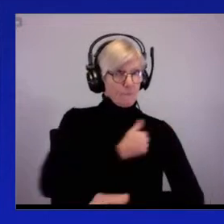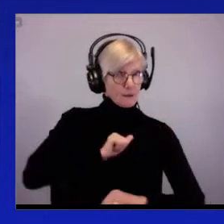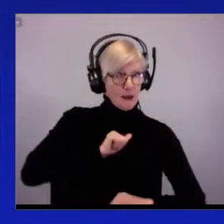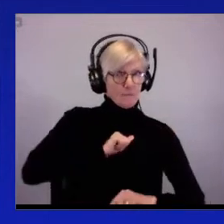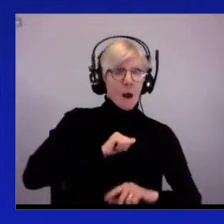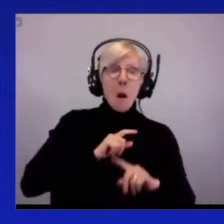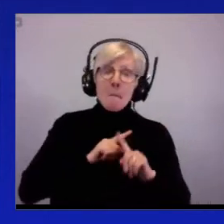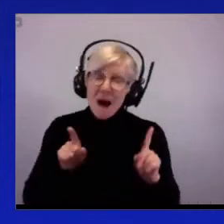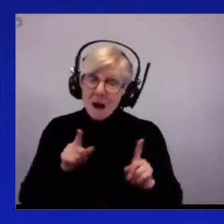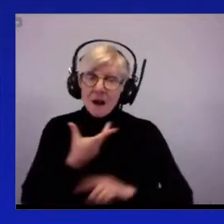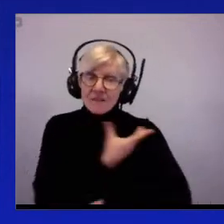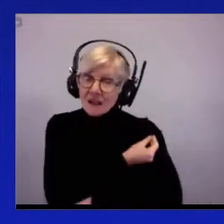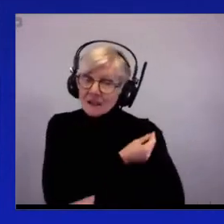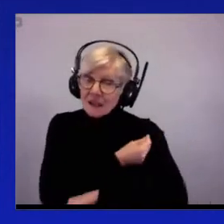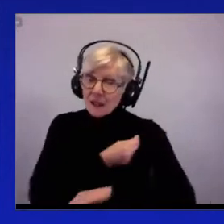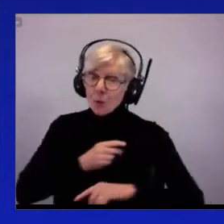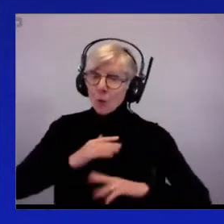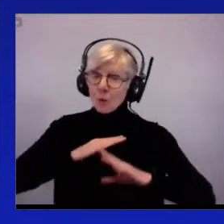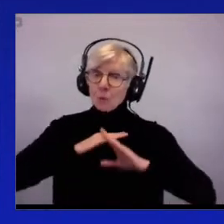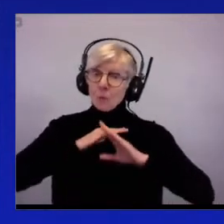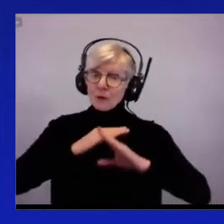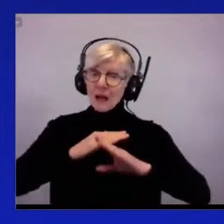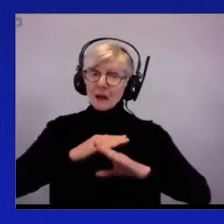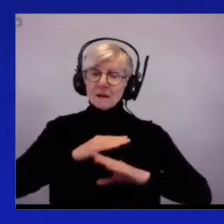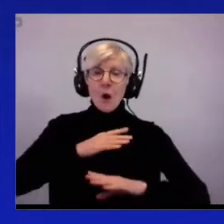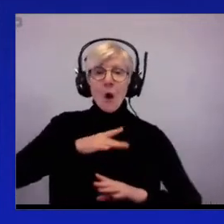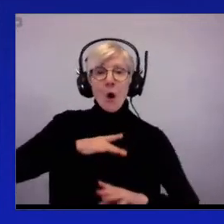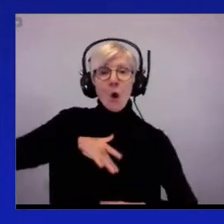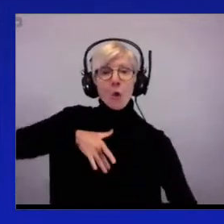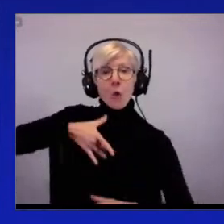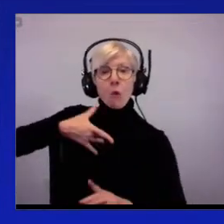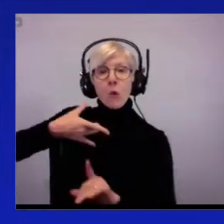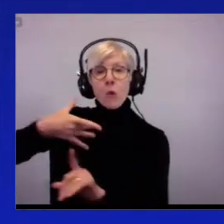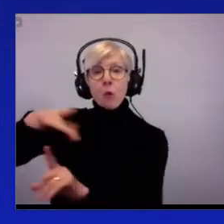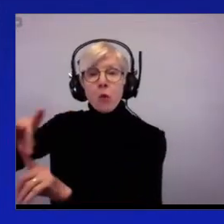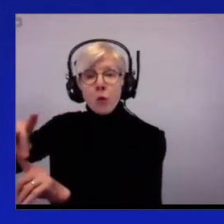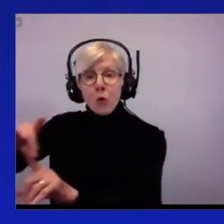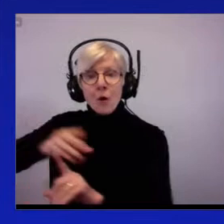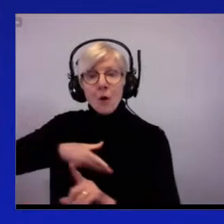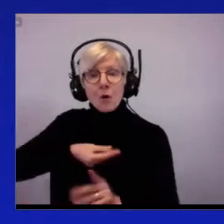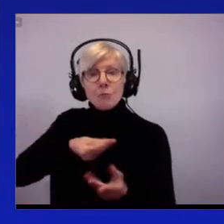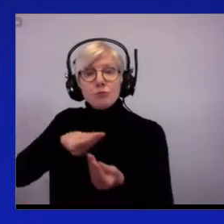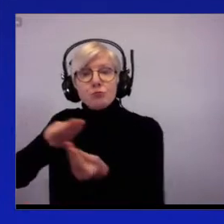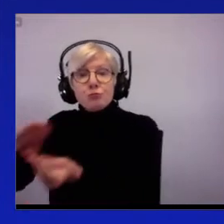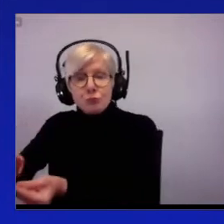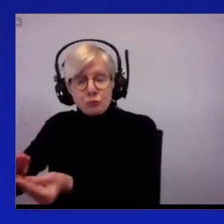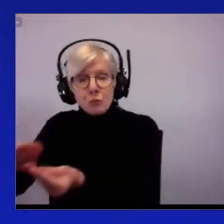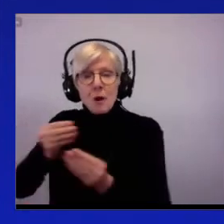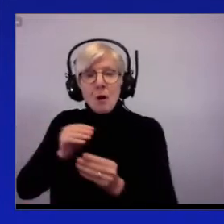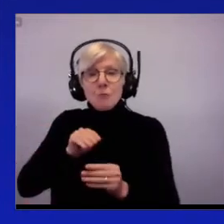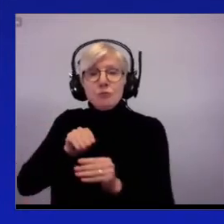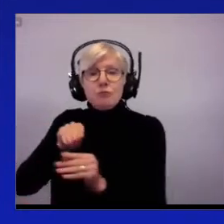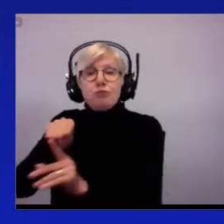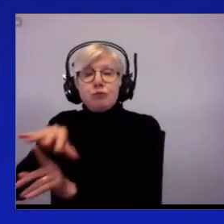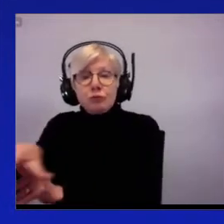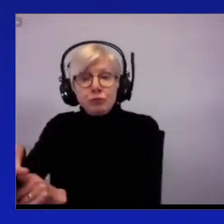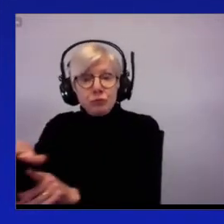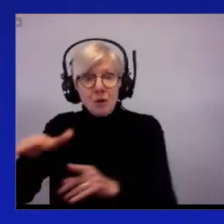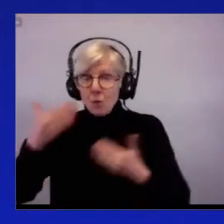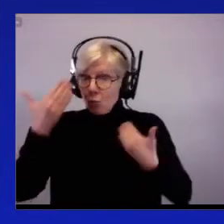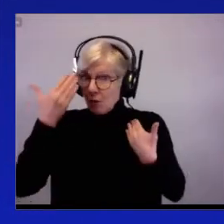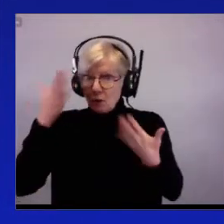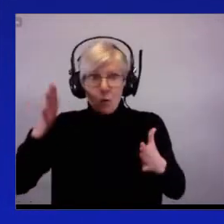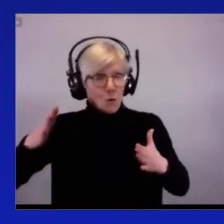they prevent a person who is in contact with COVID virus from picking up the virus and having a less